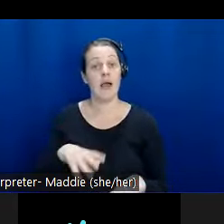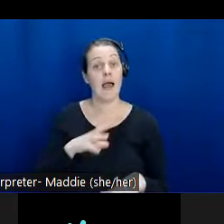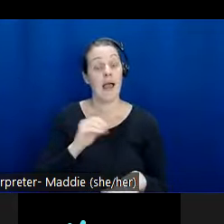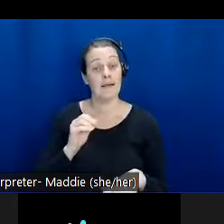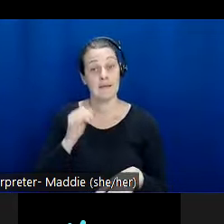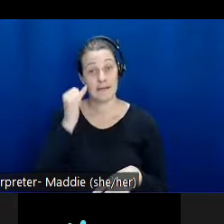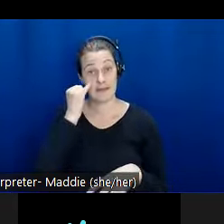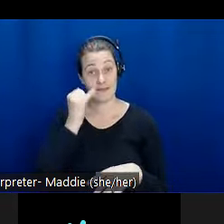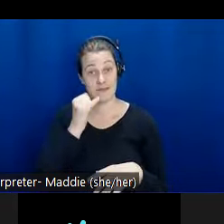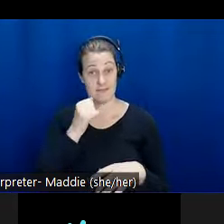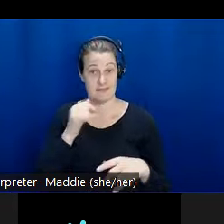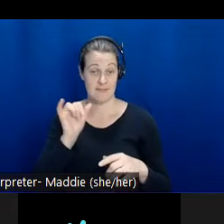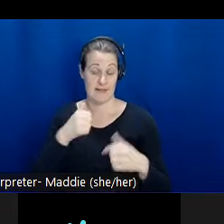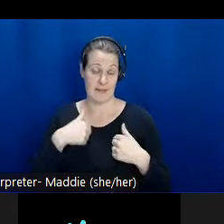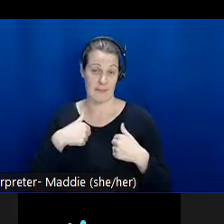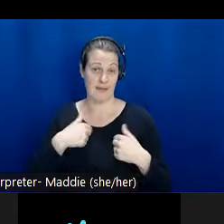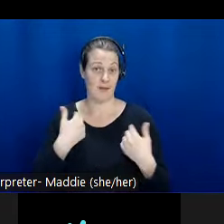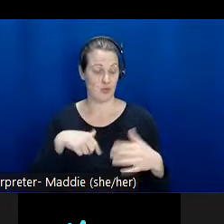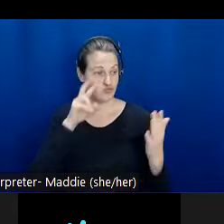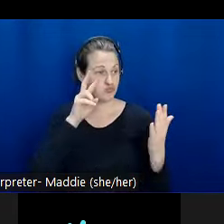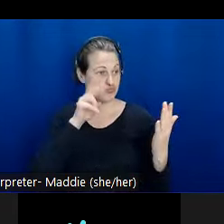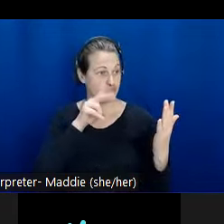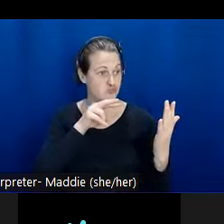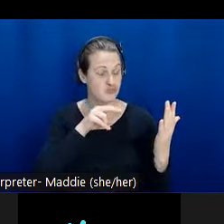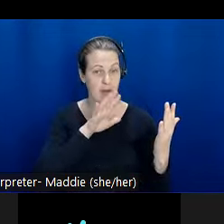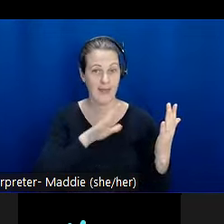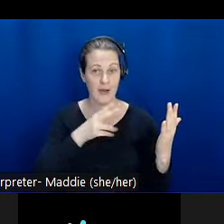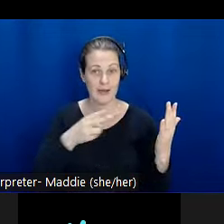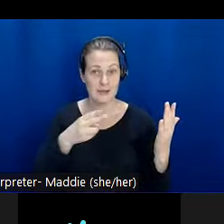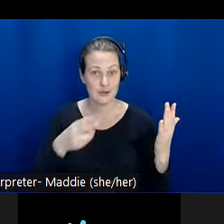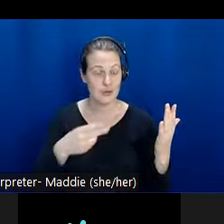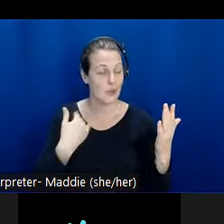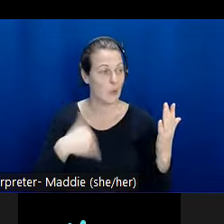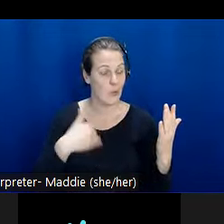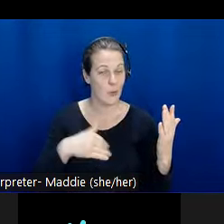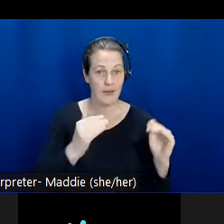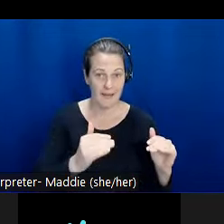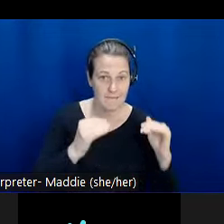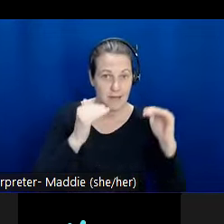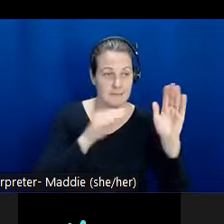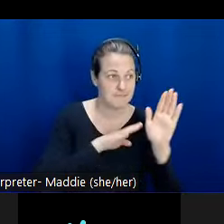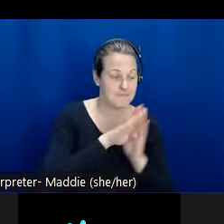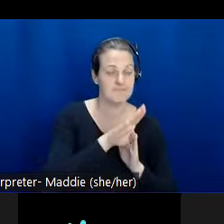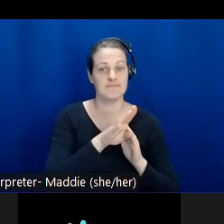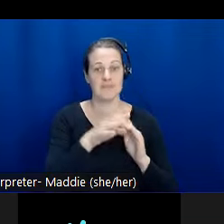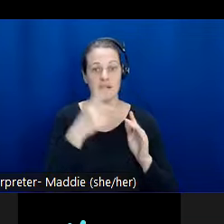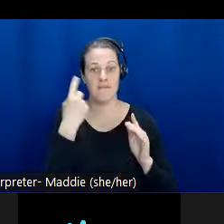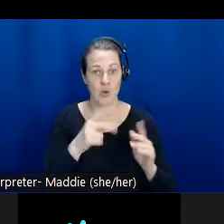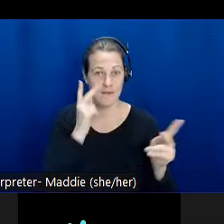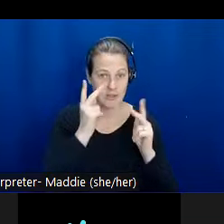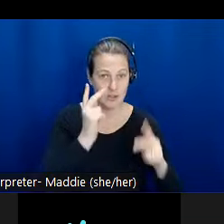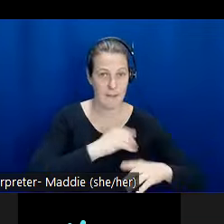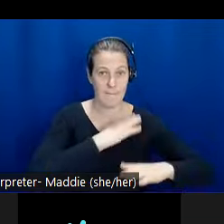website. They have a really rich history of advancements in vision impairment, and